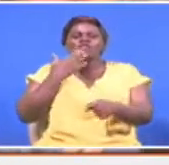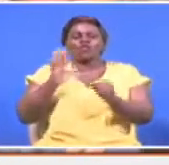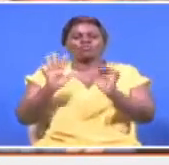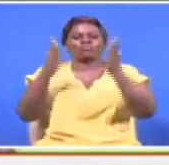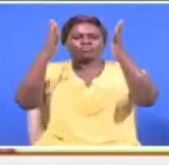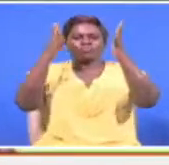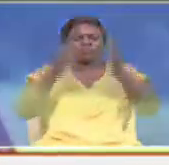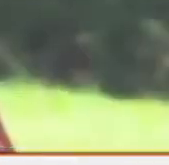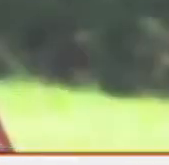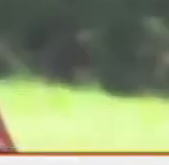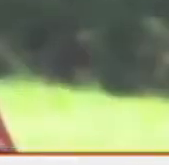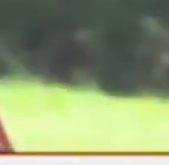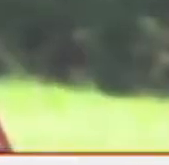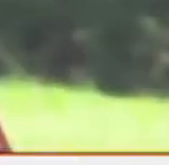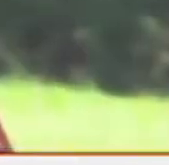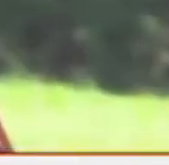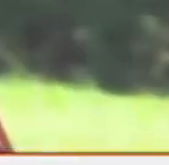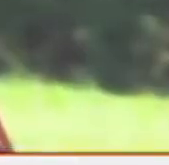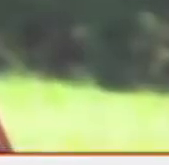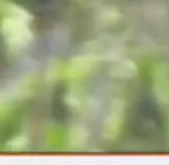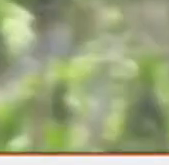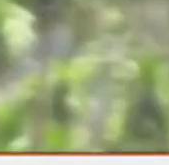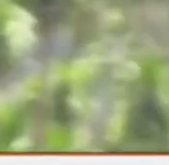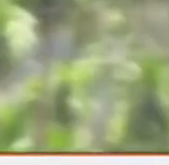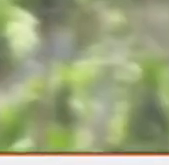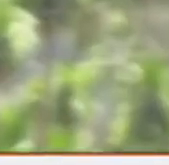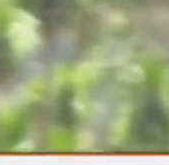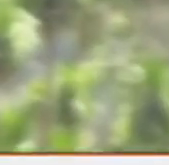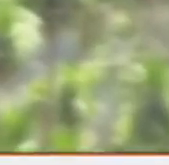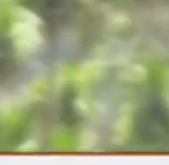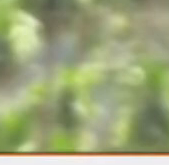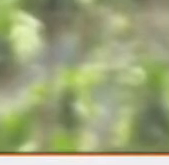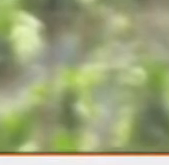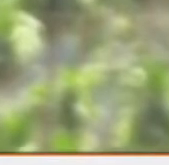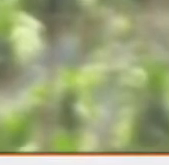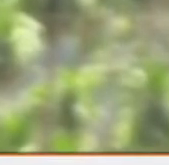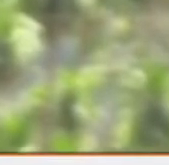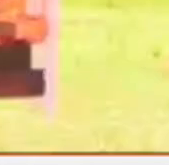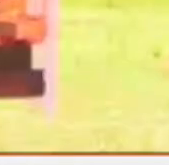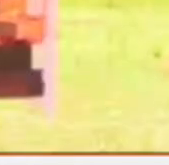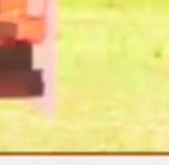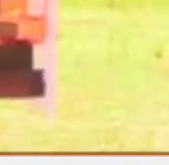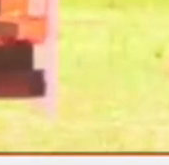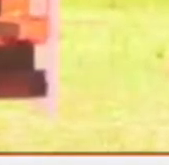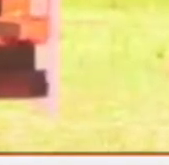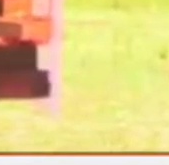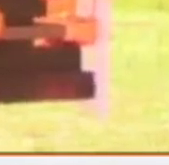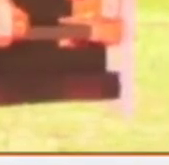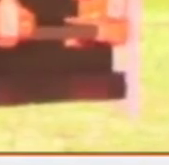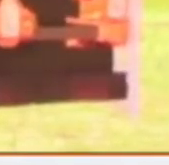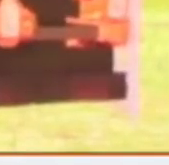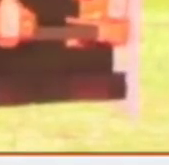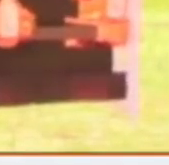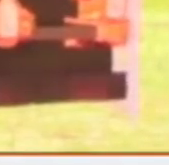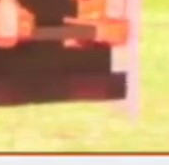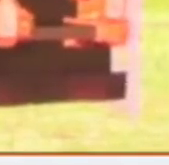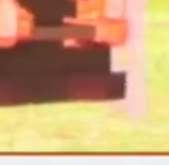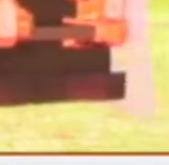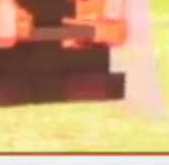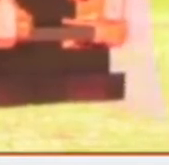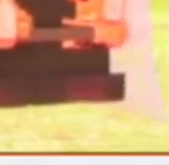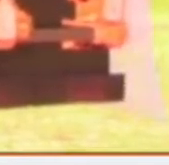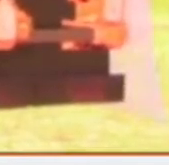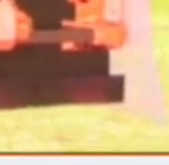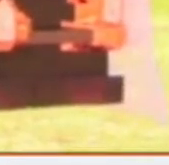ceremony of Brian Onyango and William Amulele. The two are brothers who were killed in Nyalenda Estate after being beaten